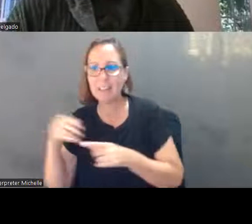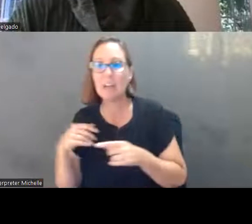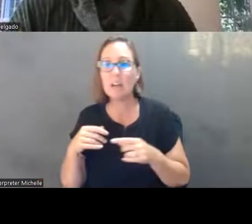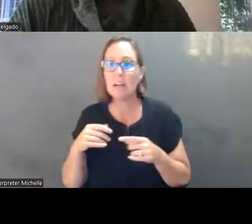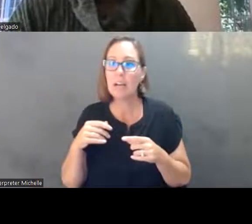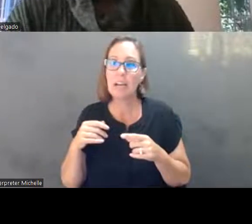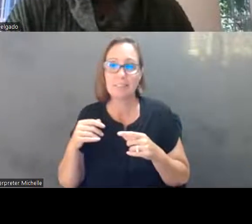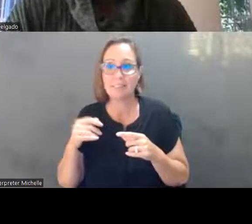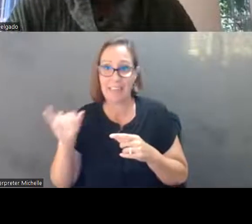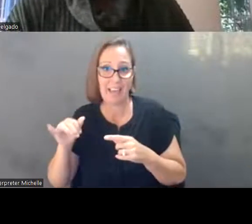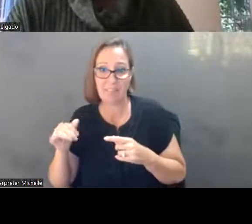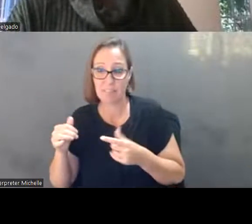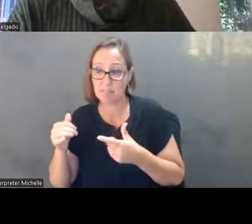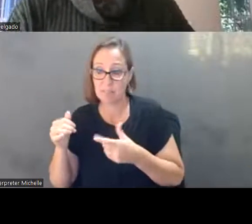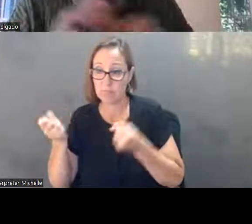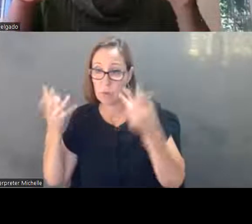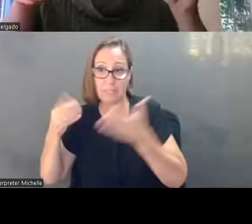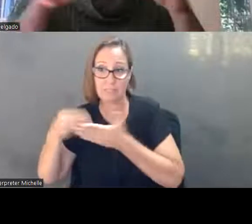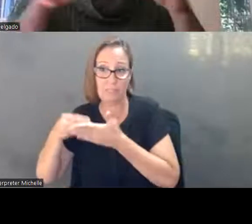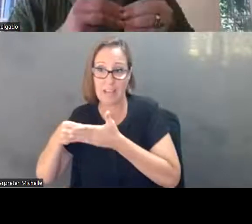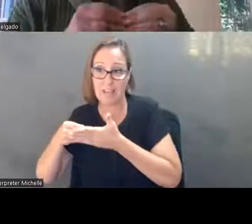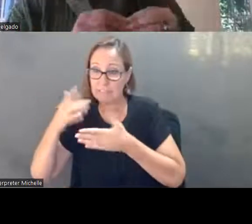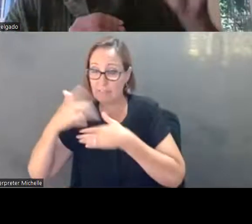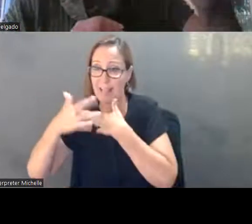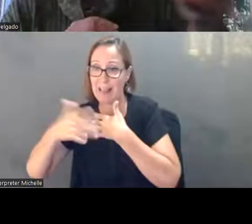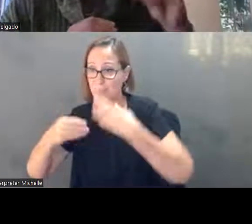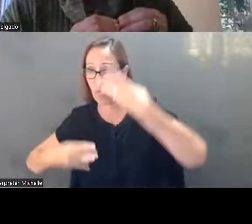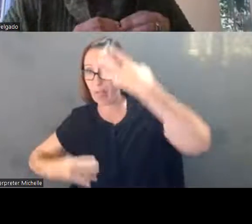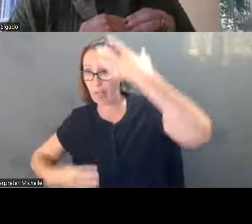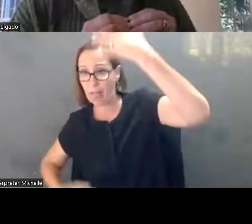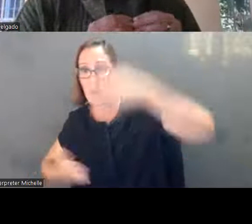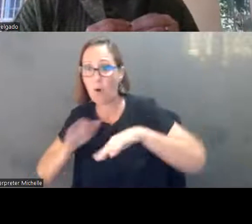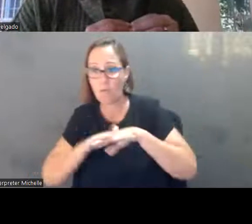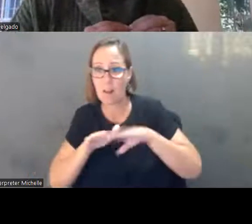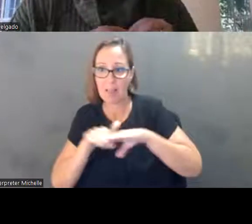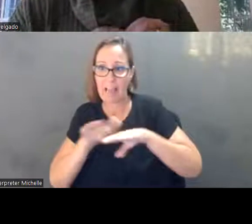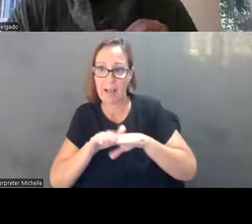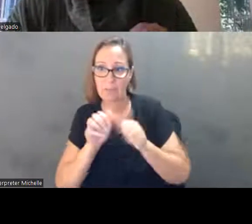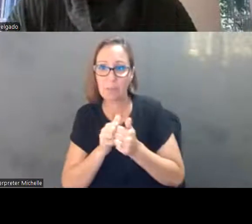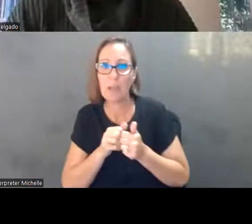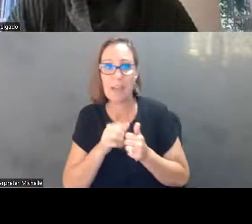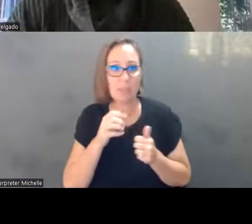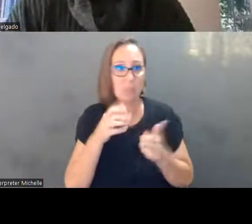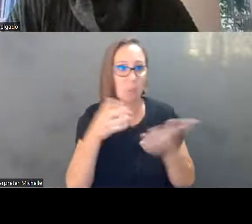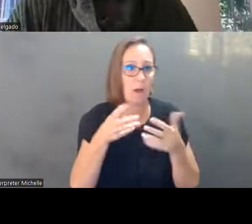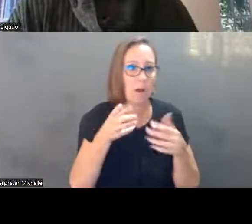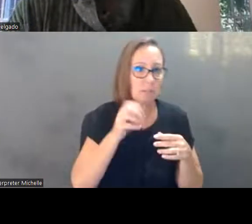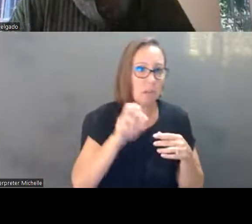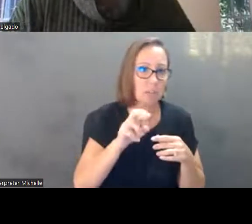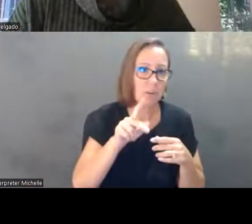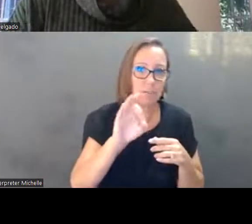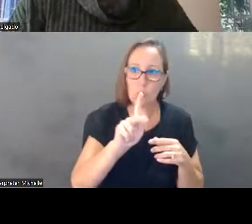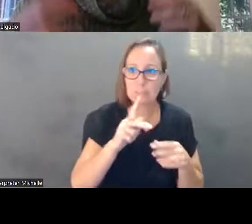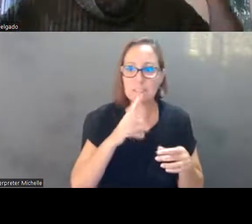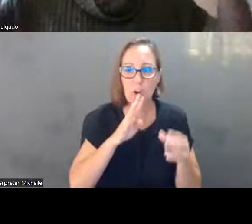HCI has so many funding opportunities that actually overlap with a lot of the things that Dr. Polk is talking about today. And